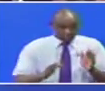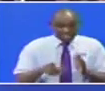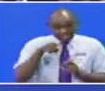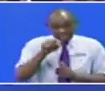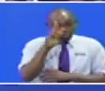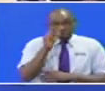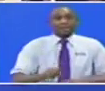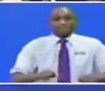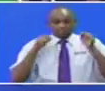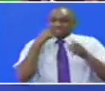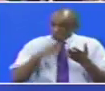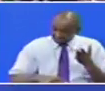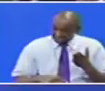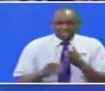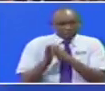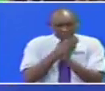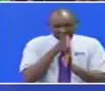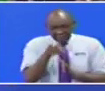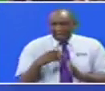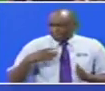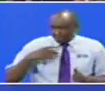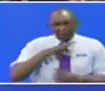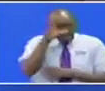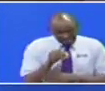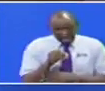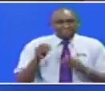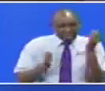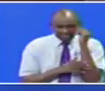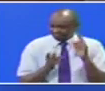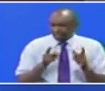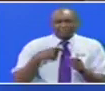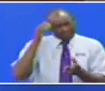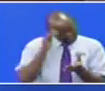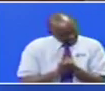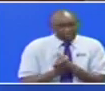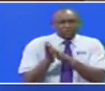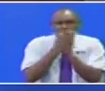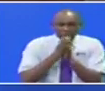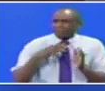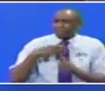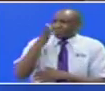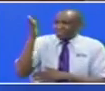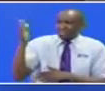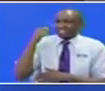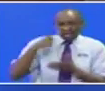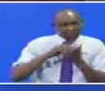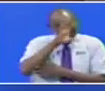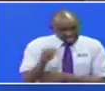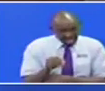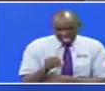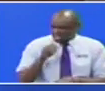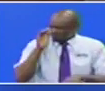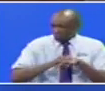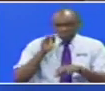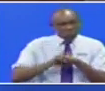appeared to debunk the hopeless narrative painted about Africa. I believe the narrative of the UN about Africa has not always